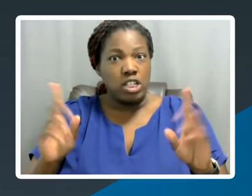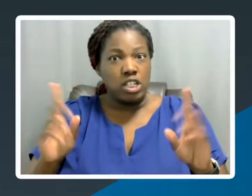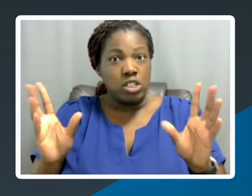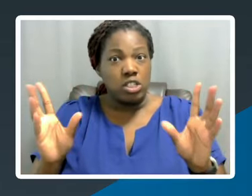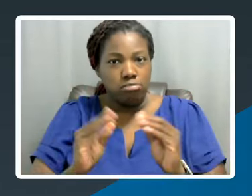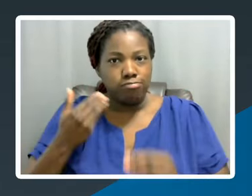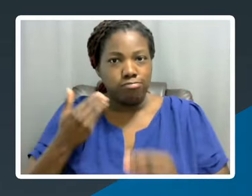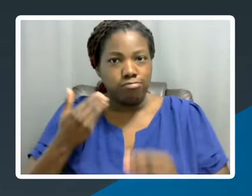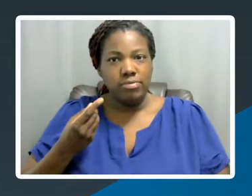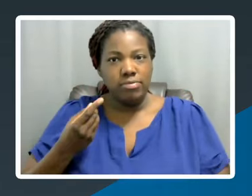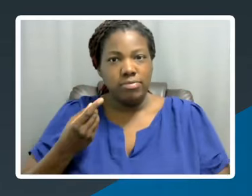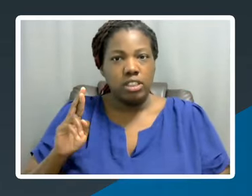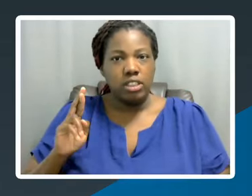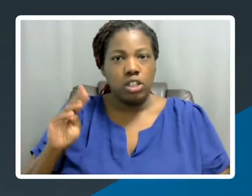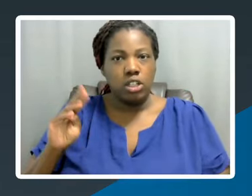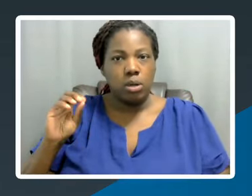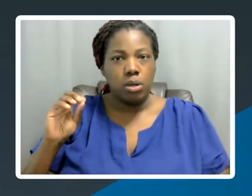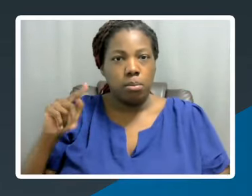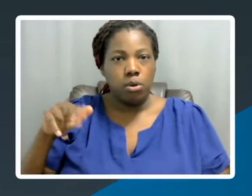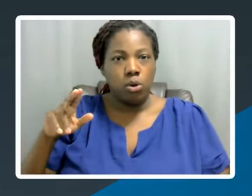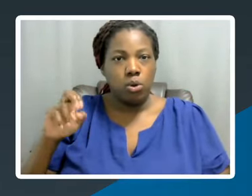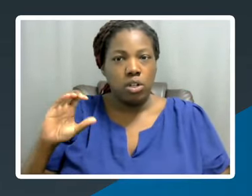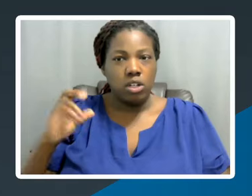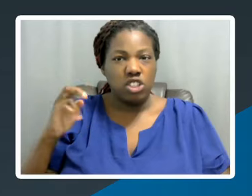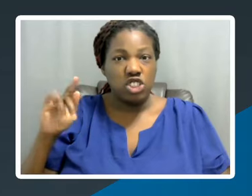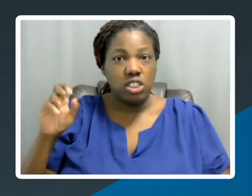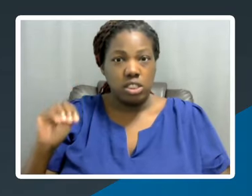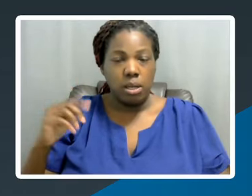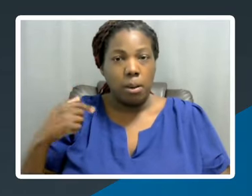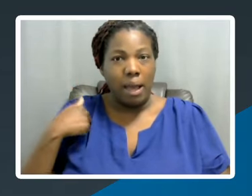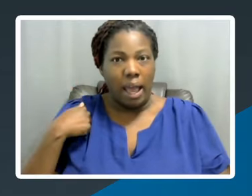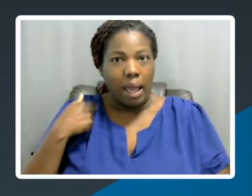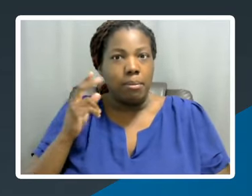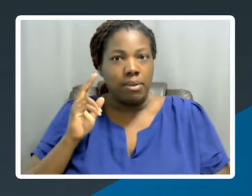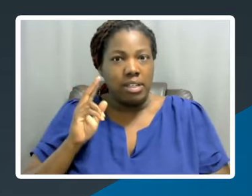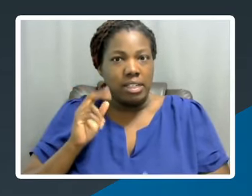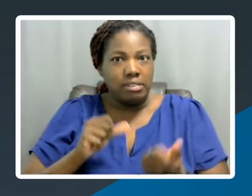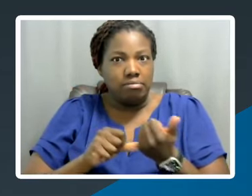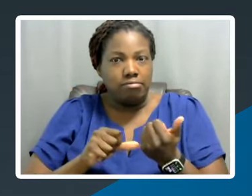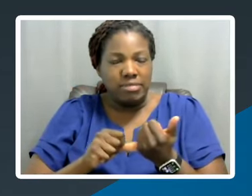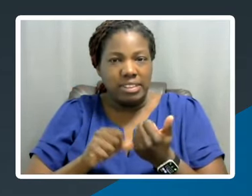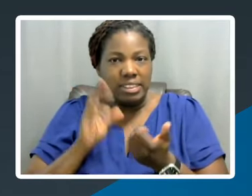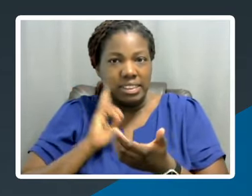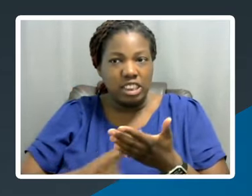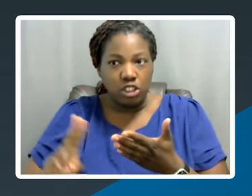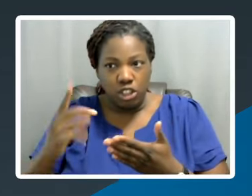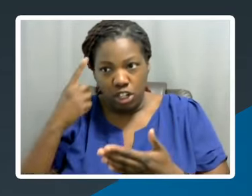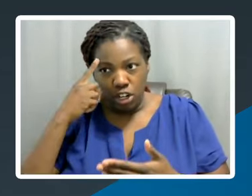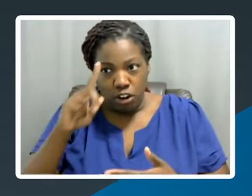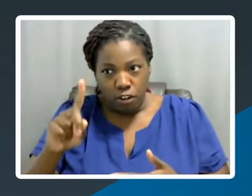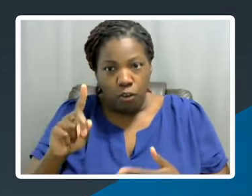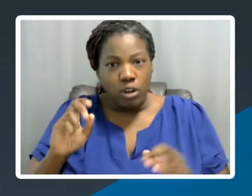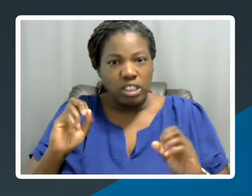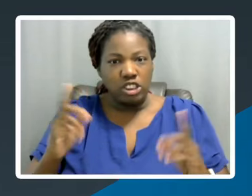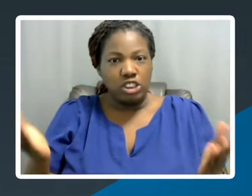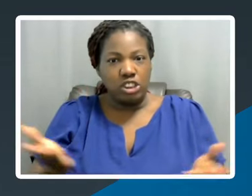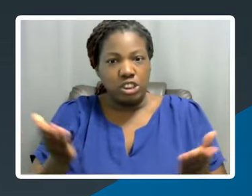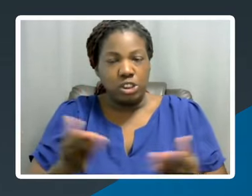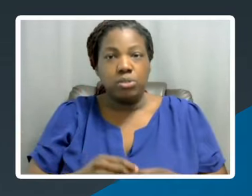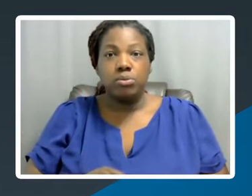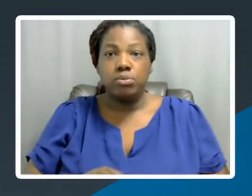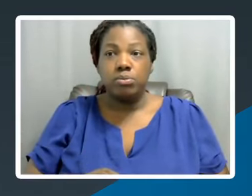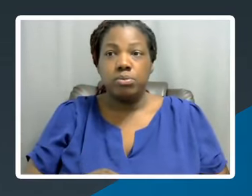and I am the Undersecretary for Education here at the Smithsonian. Good morning. We are honored that you have chosen to join us,